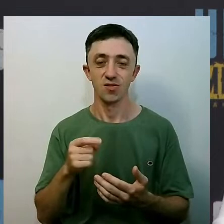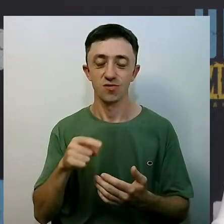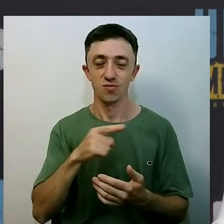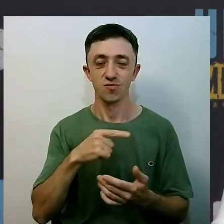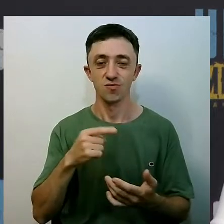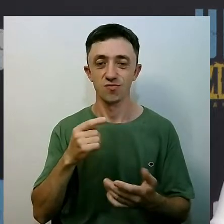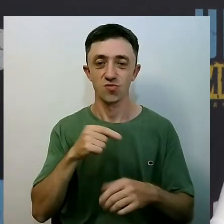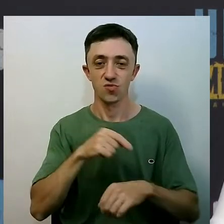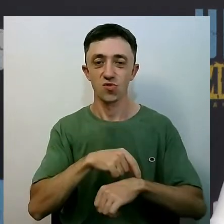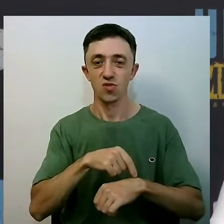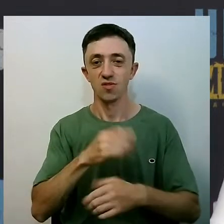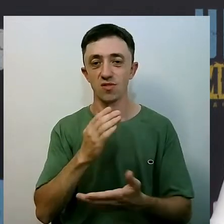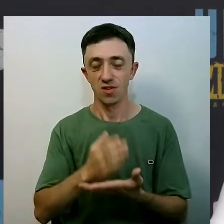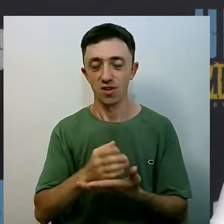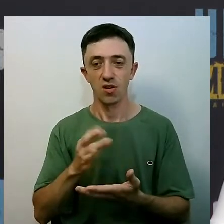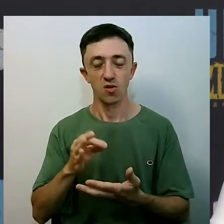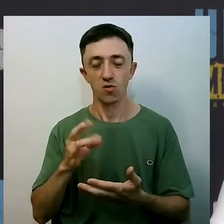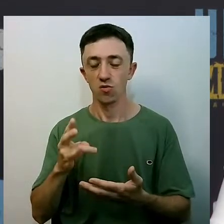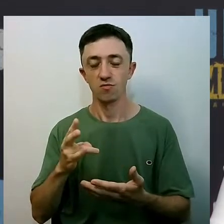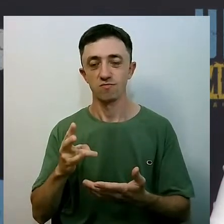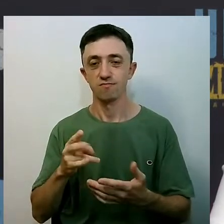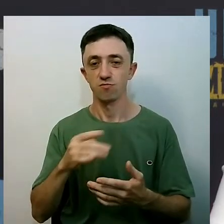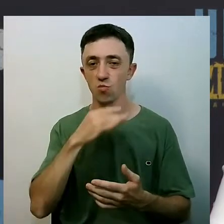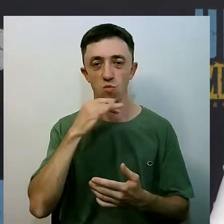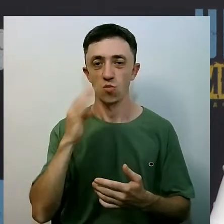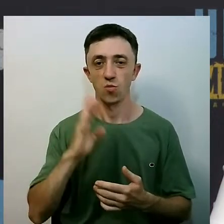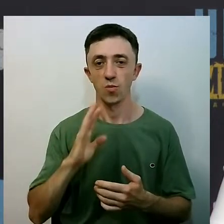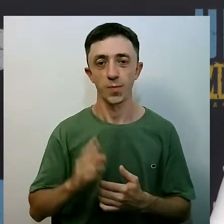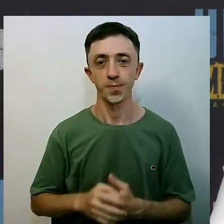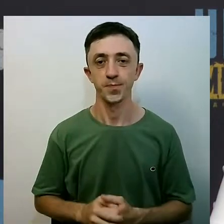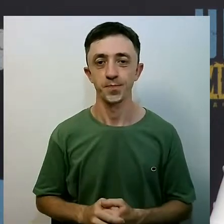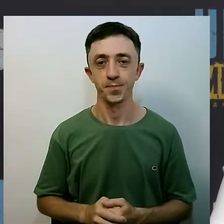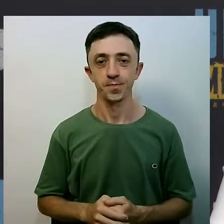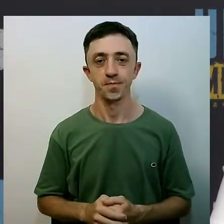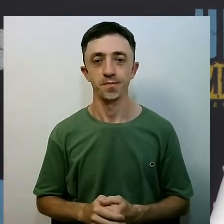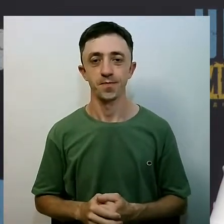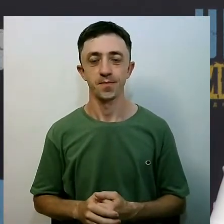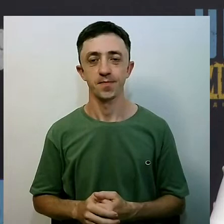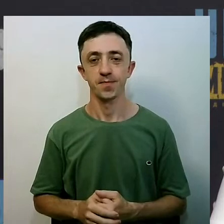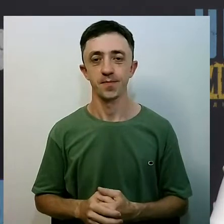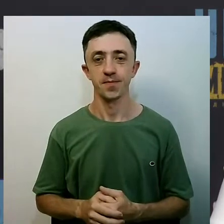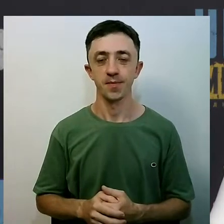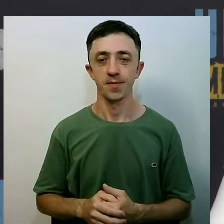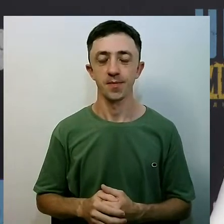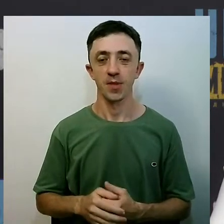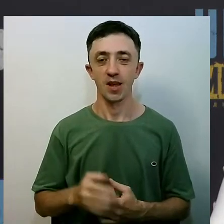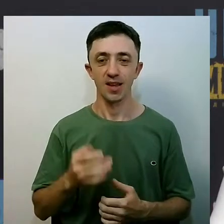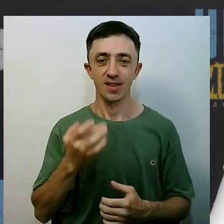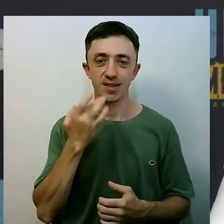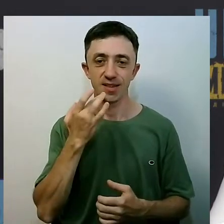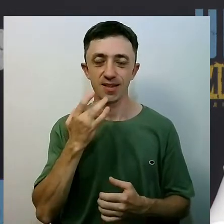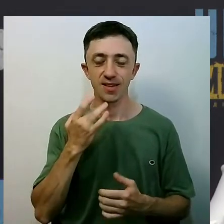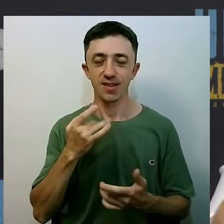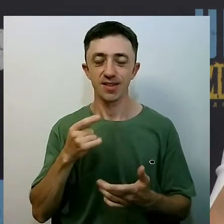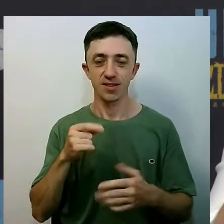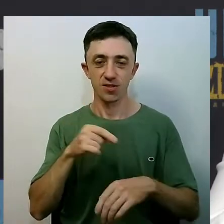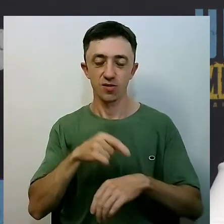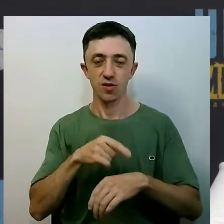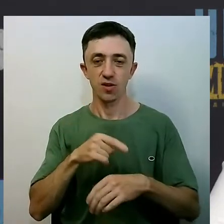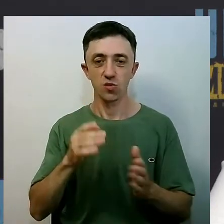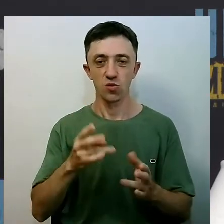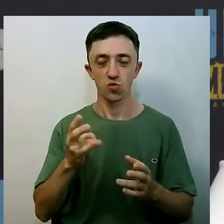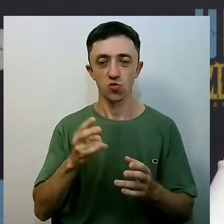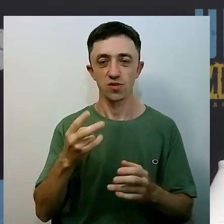much time, taken into consideration that they will need now a year and a half. But I think that the date will